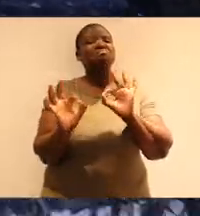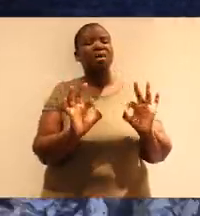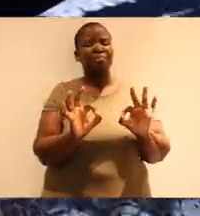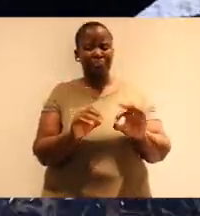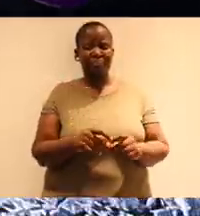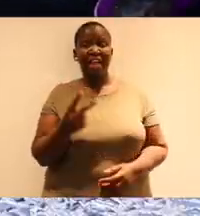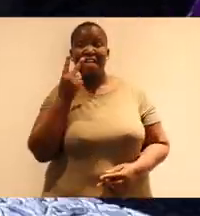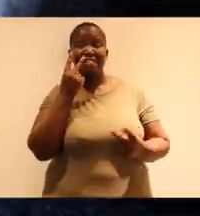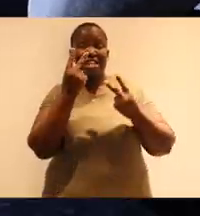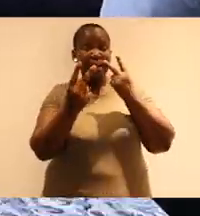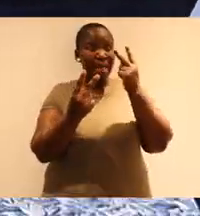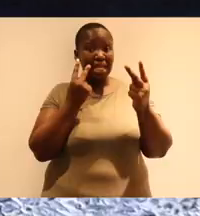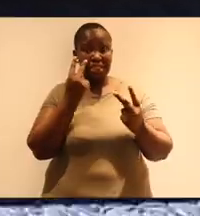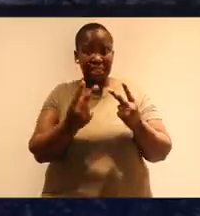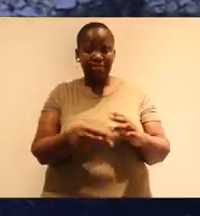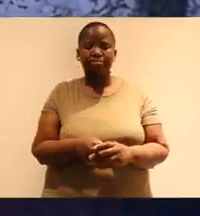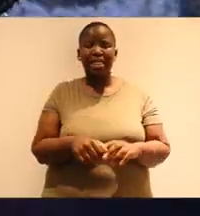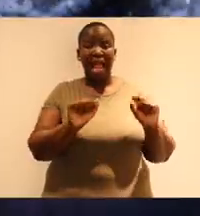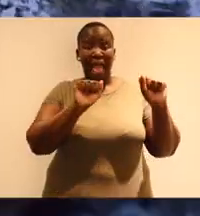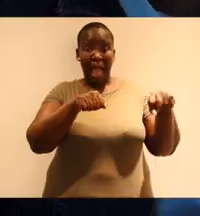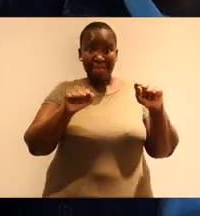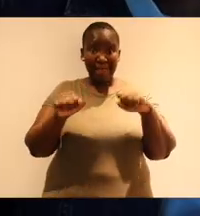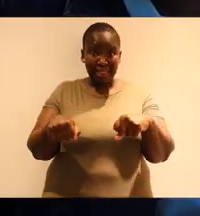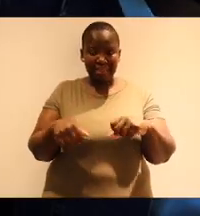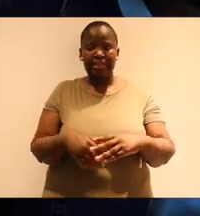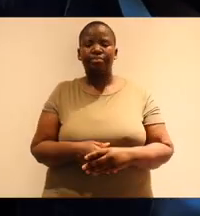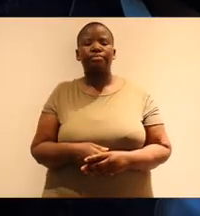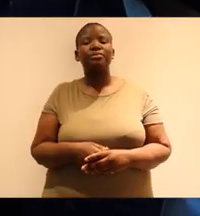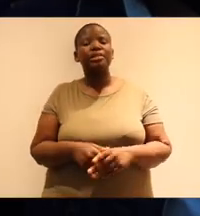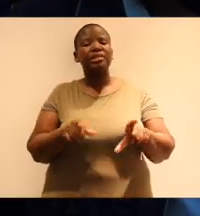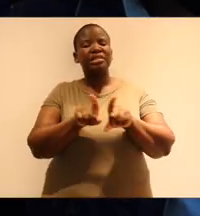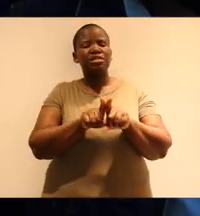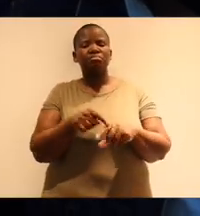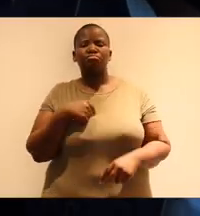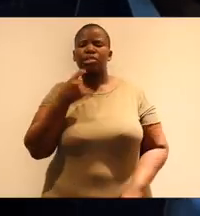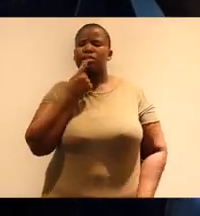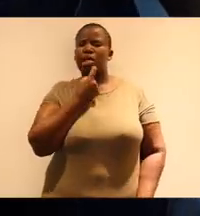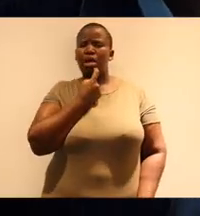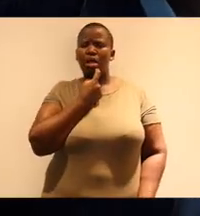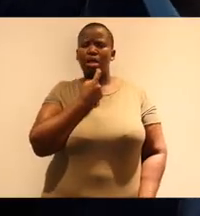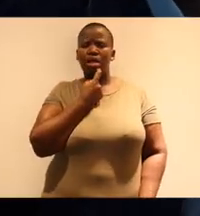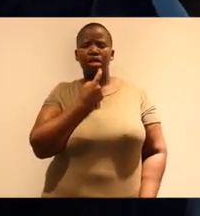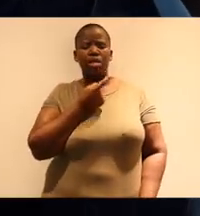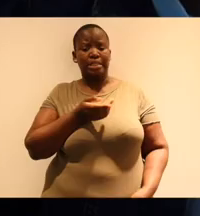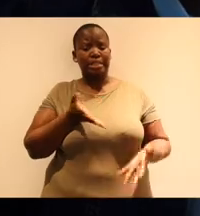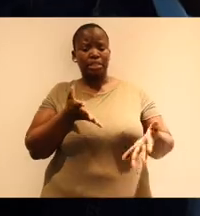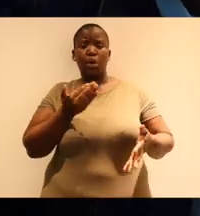Visibility, ability, and to say, this is who we